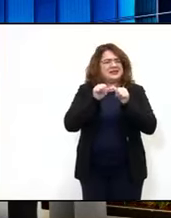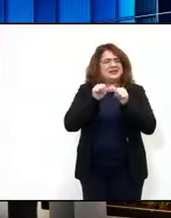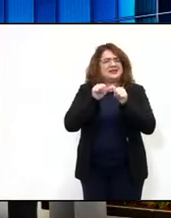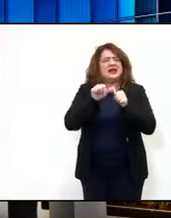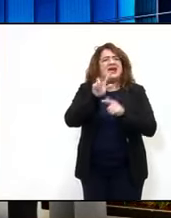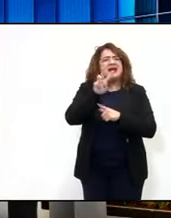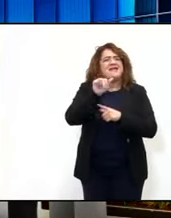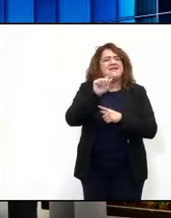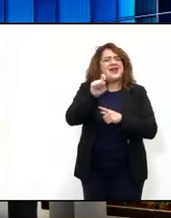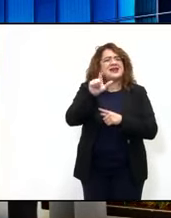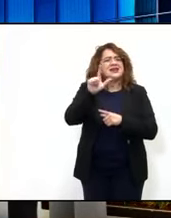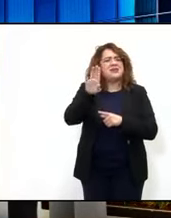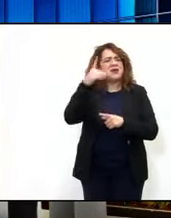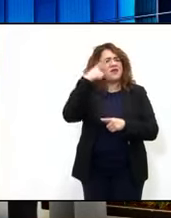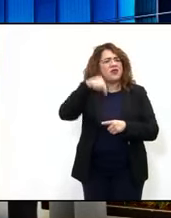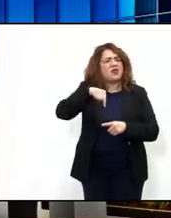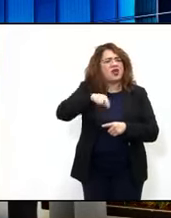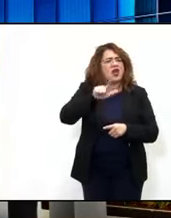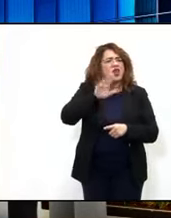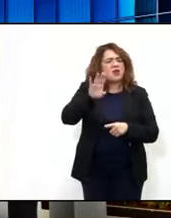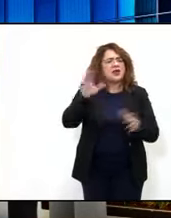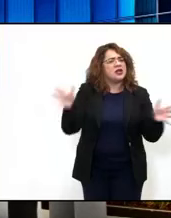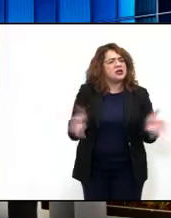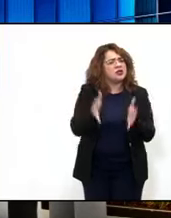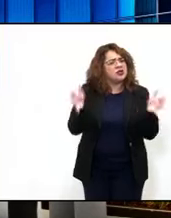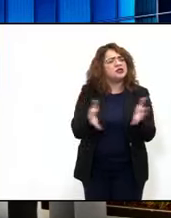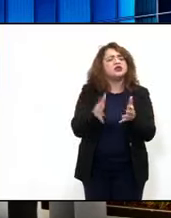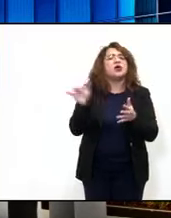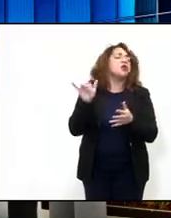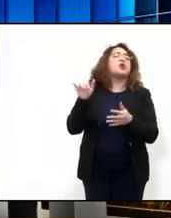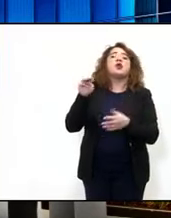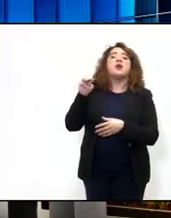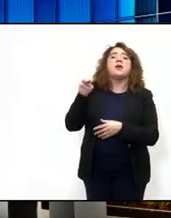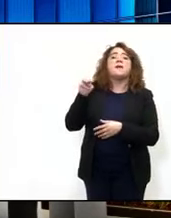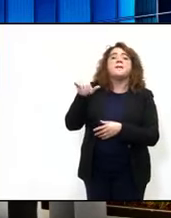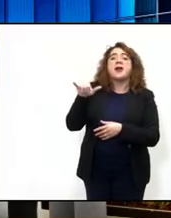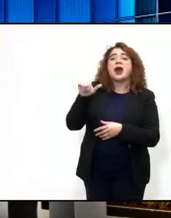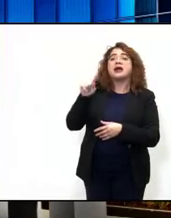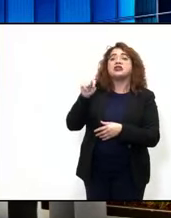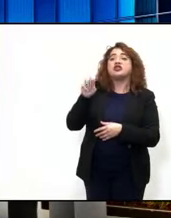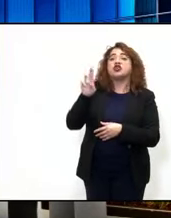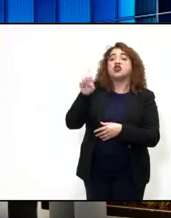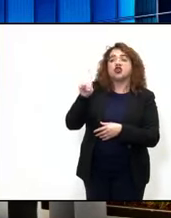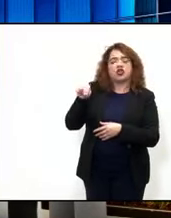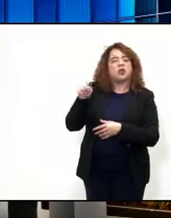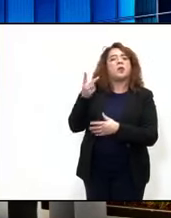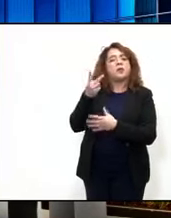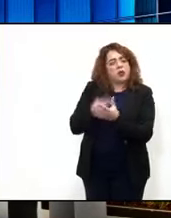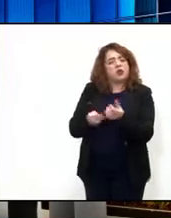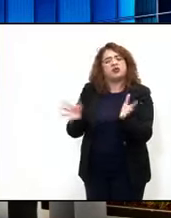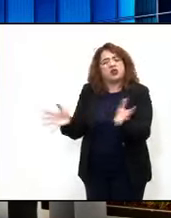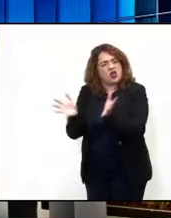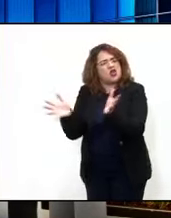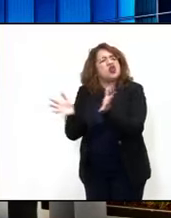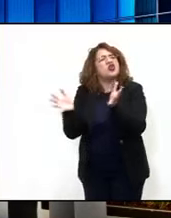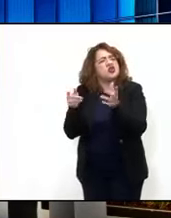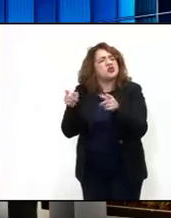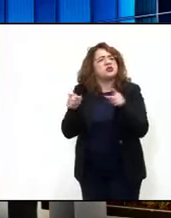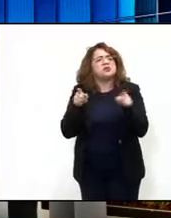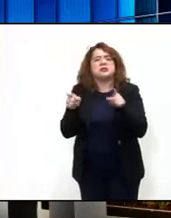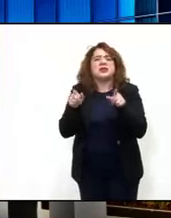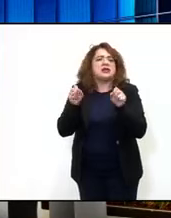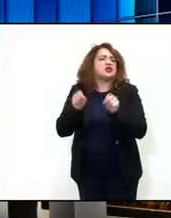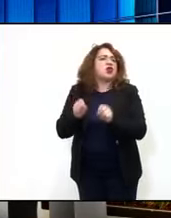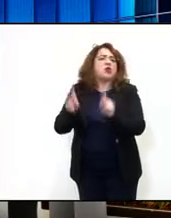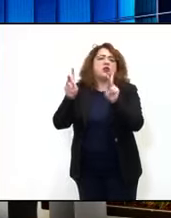Vaxil-B. But that we also encourage you to sign up through the MyTurn. There are also a number of other opportunities to sign